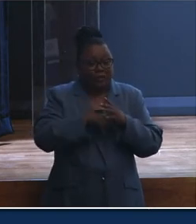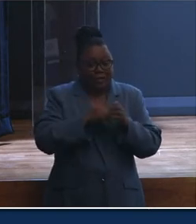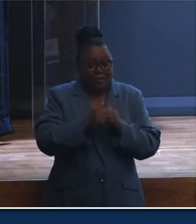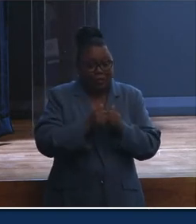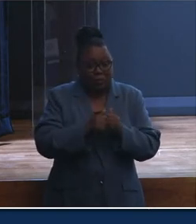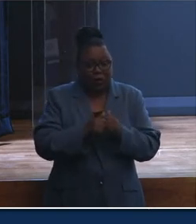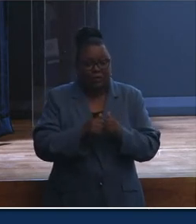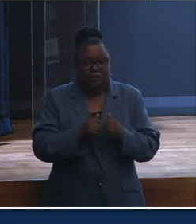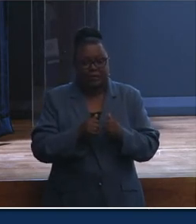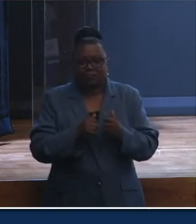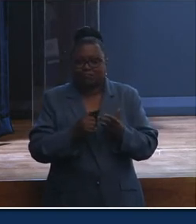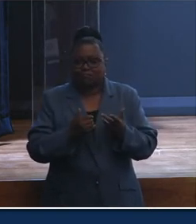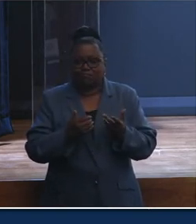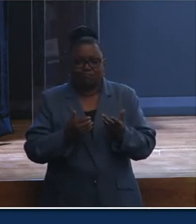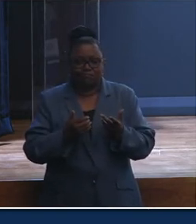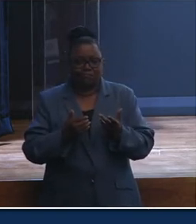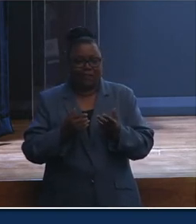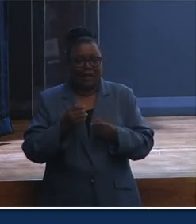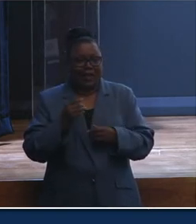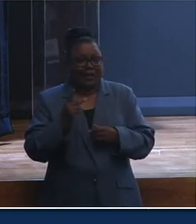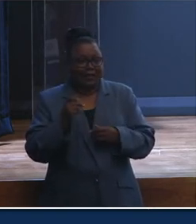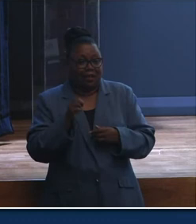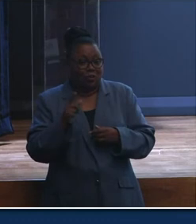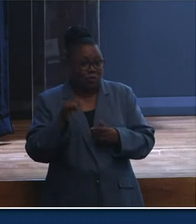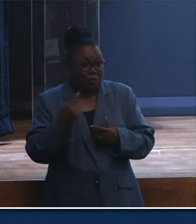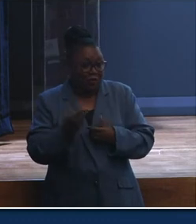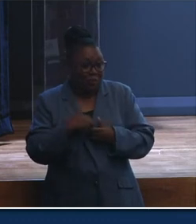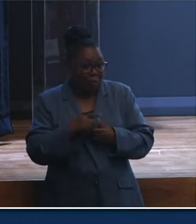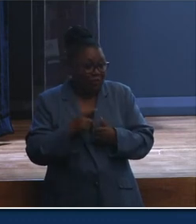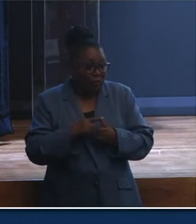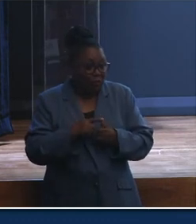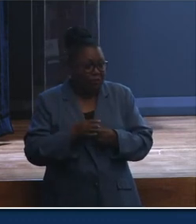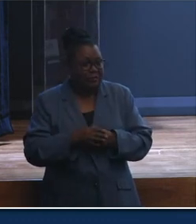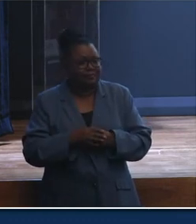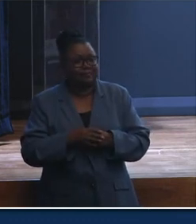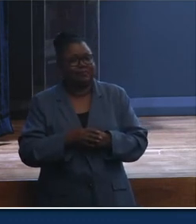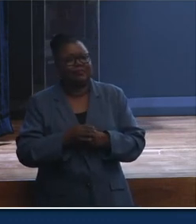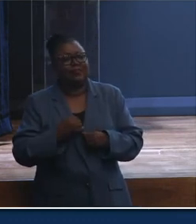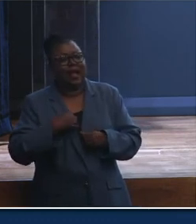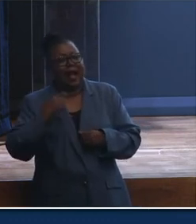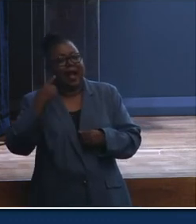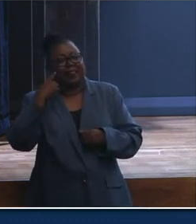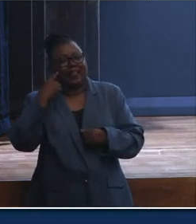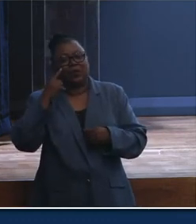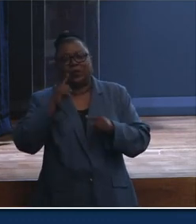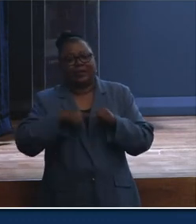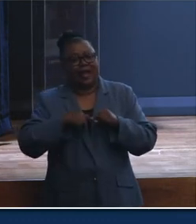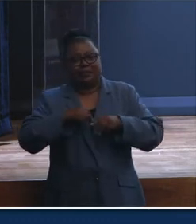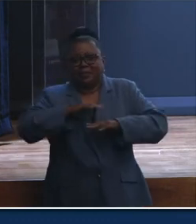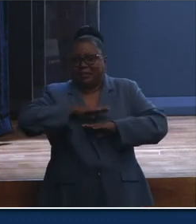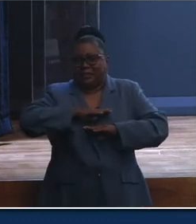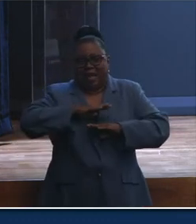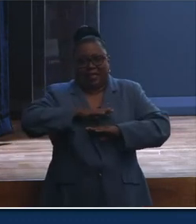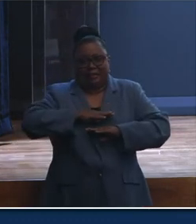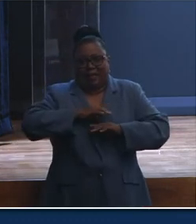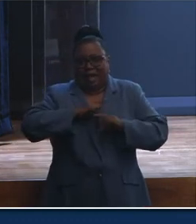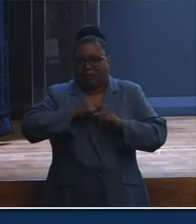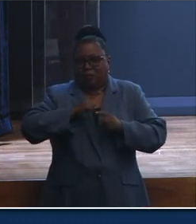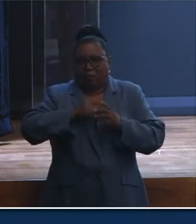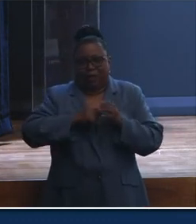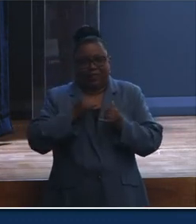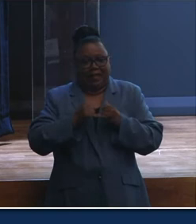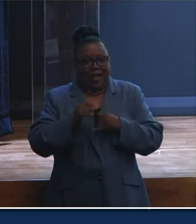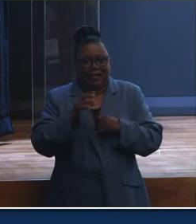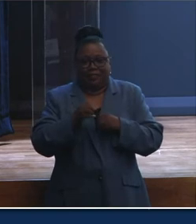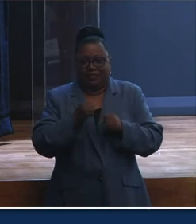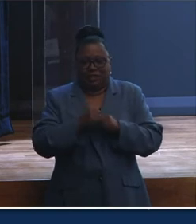sports. Kendall, you want to jump in first? Well, I think we can't be satisfied with what the last